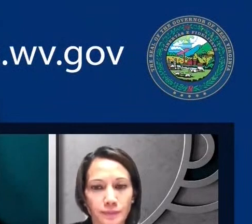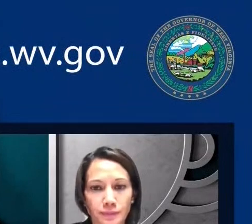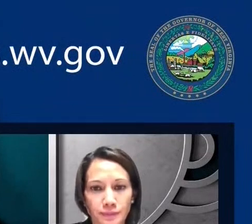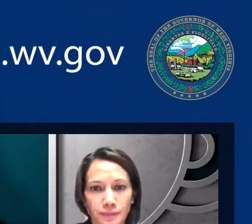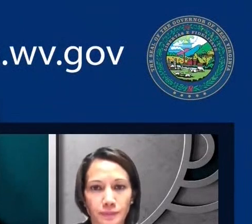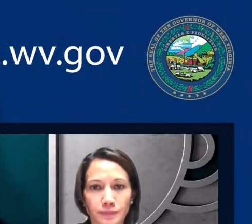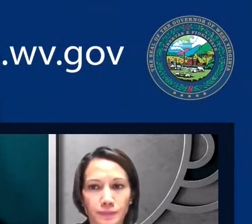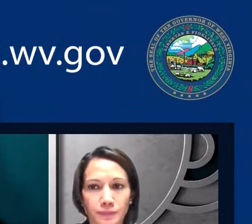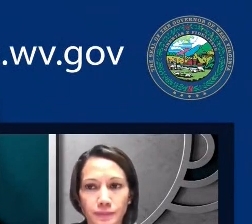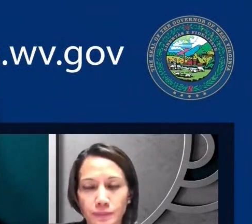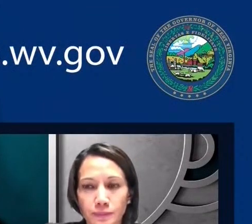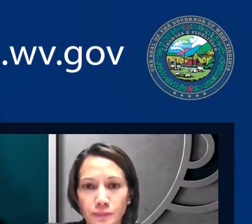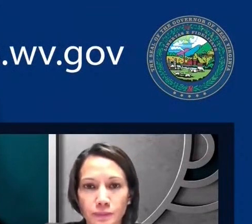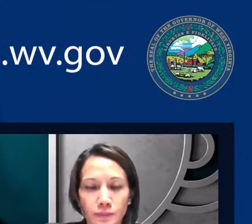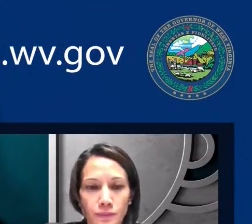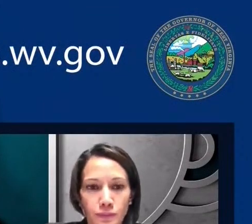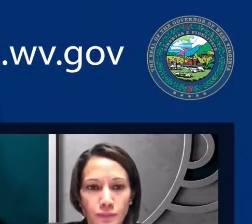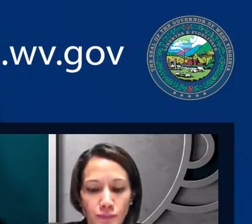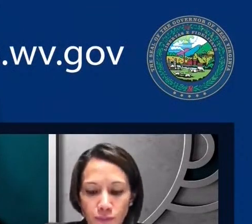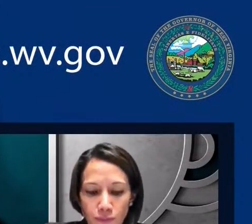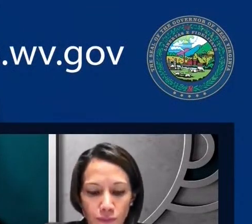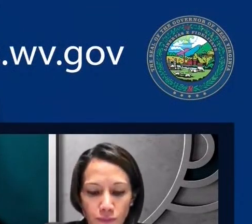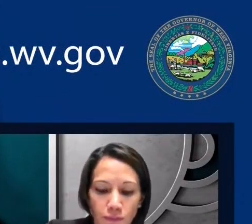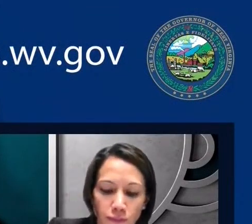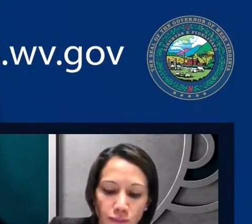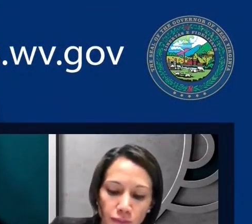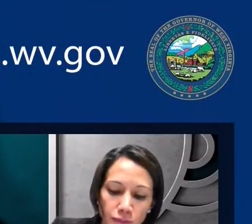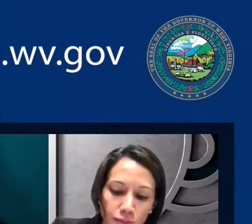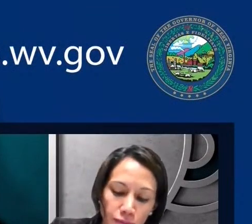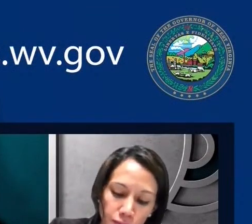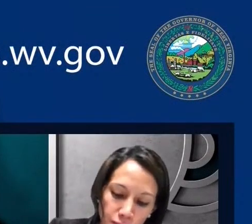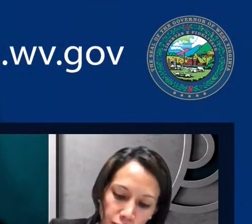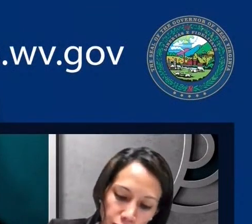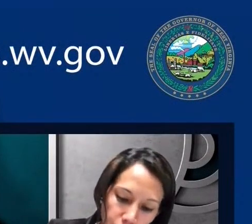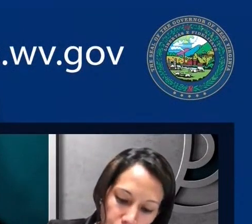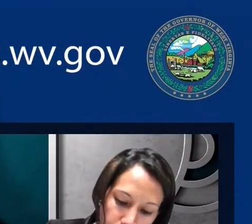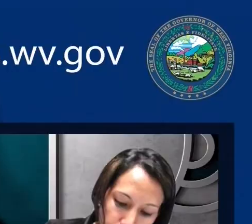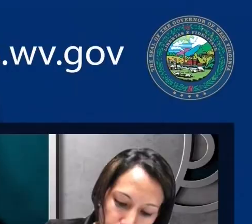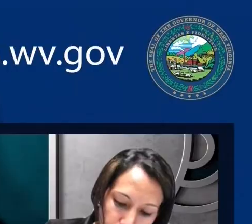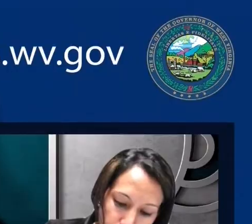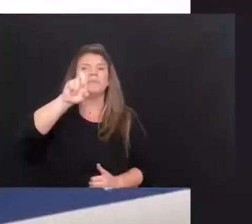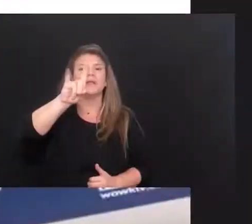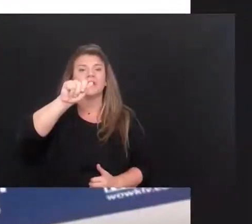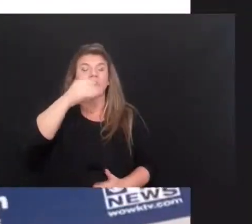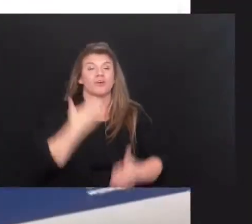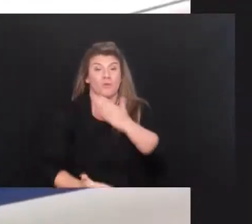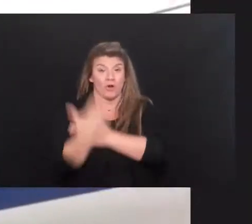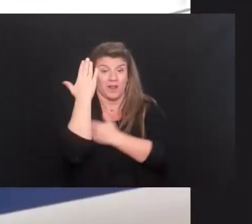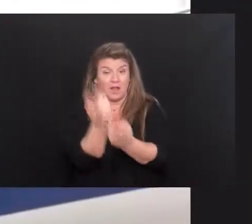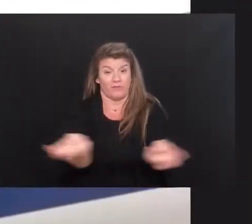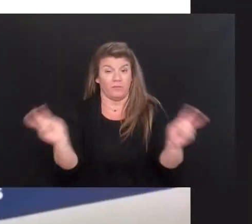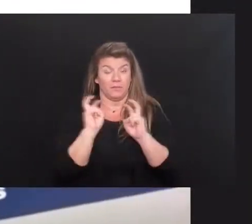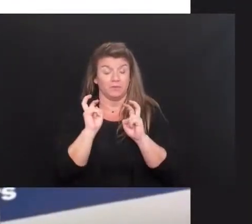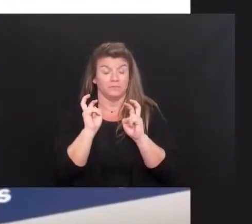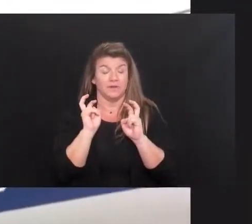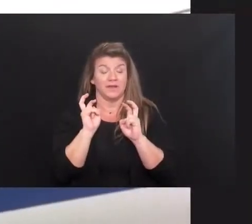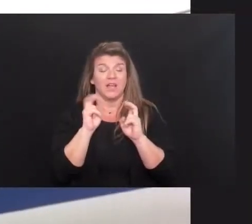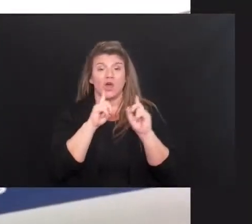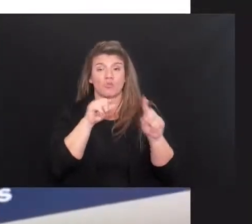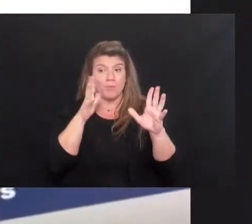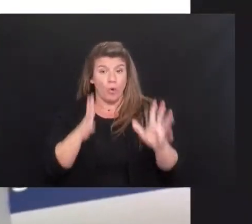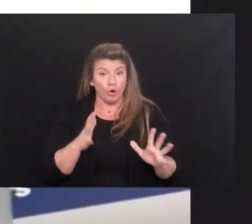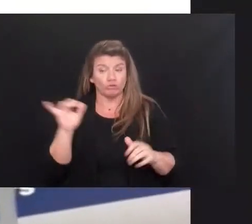All right, thank you, Paul. Next, we'll go to Mark Curtis with Nexstar Media. Good morning, Governor and cabinet members and fellow